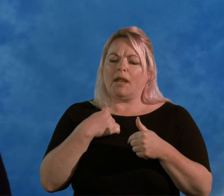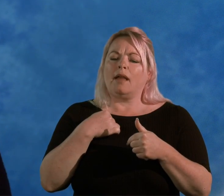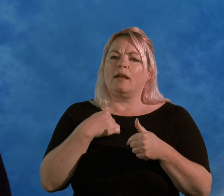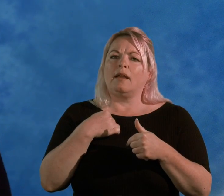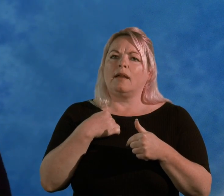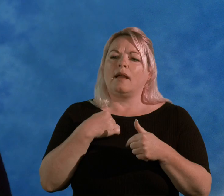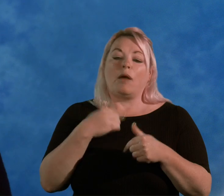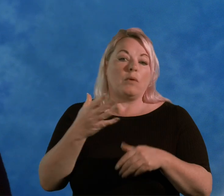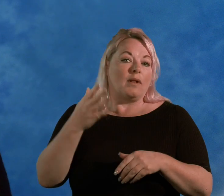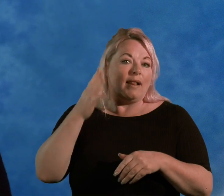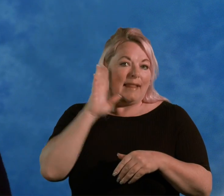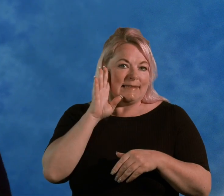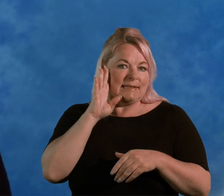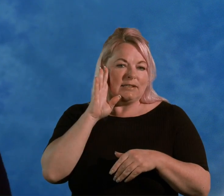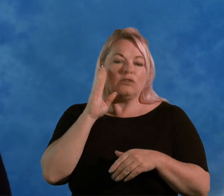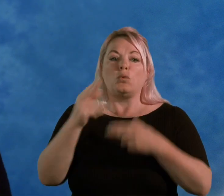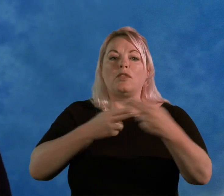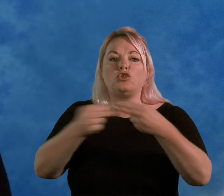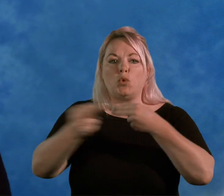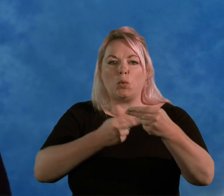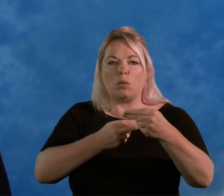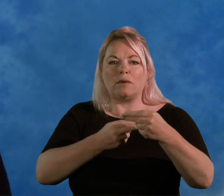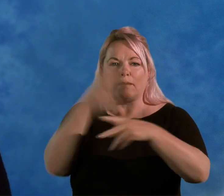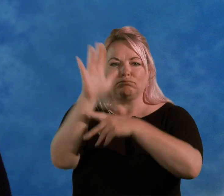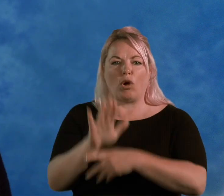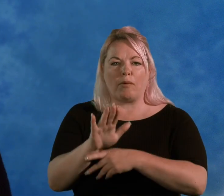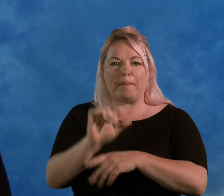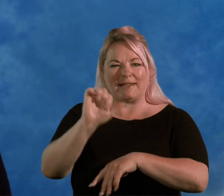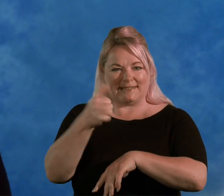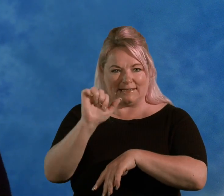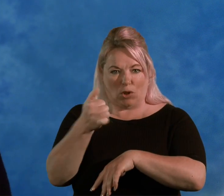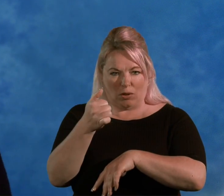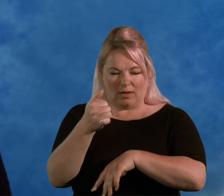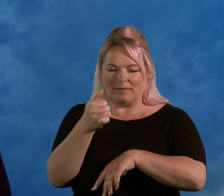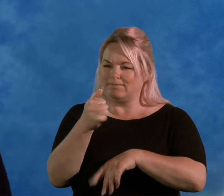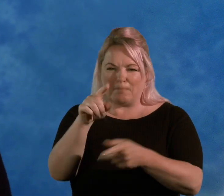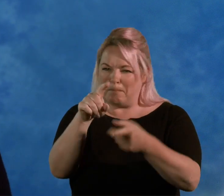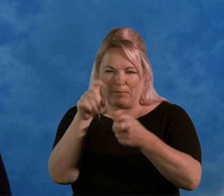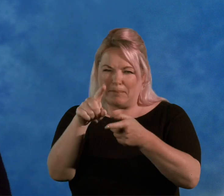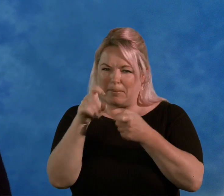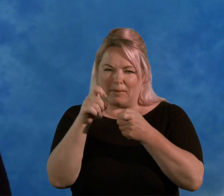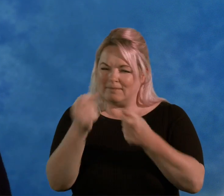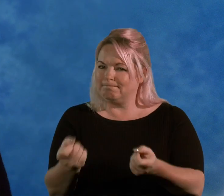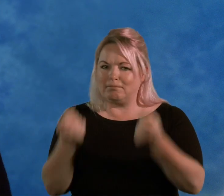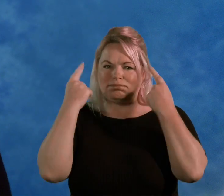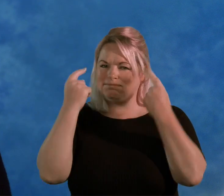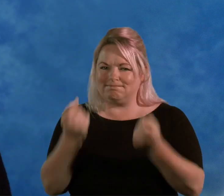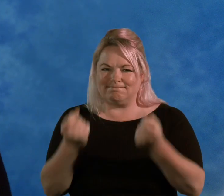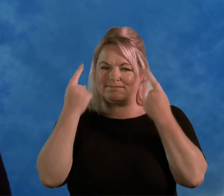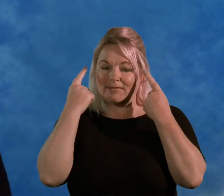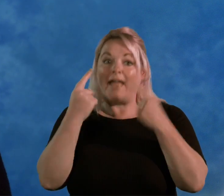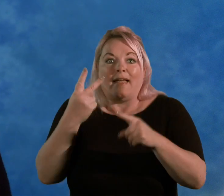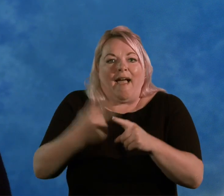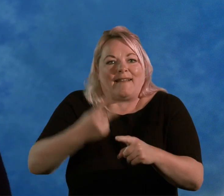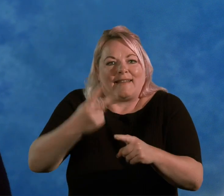I used to listen to the 6 o'clock news, and then I perhaps wouldn't get much of that at all. And then